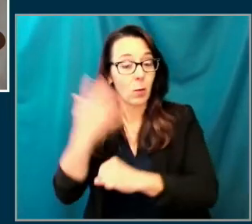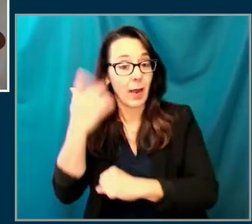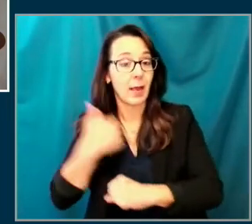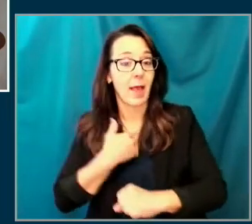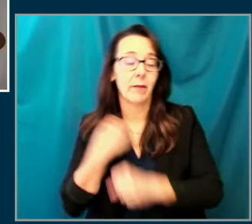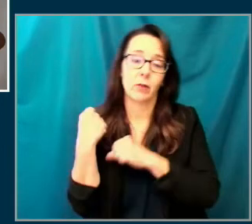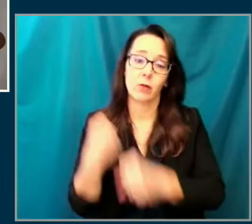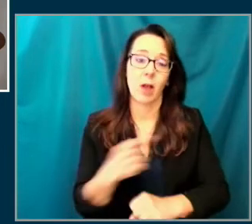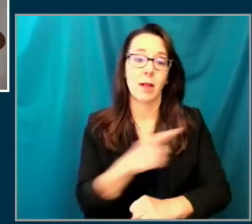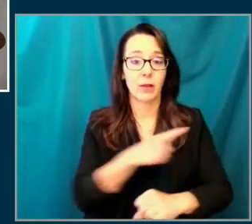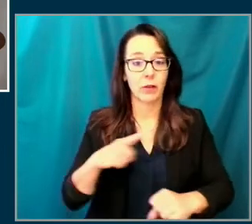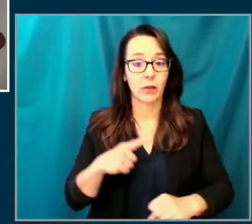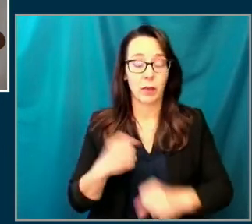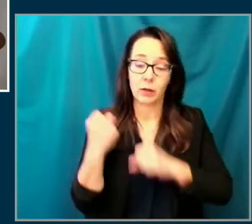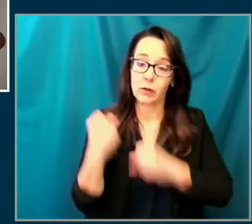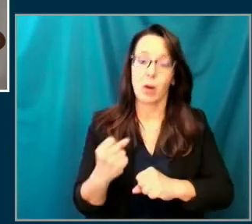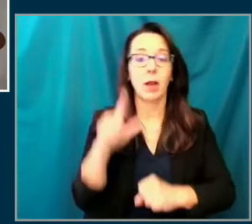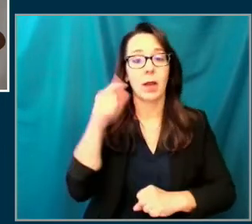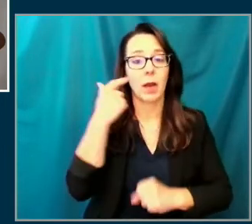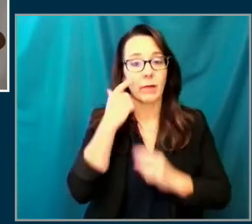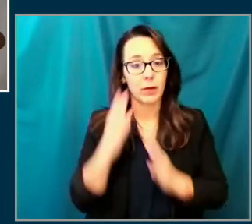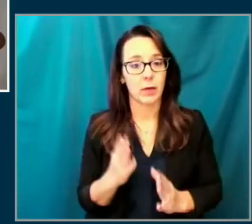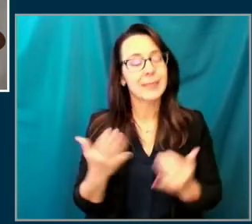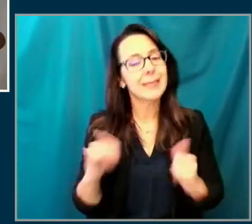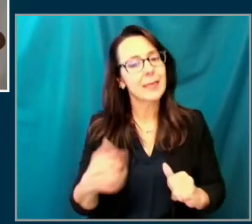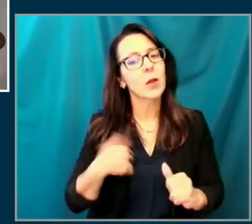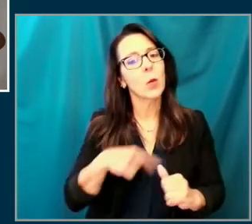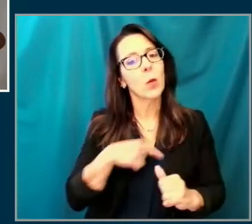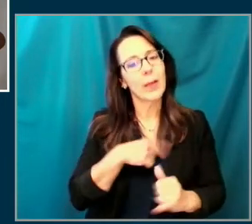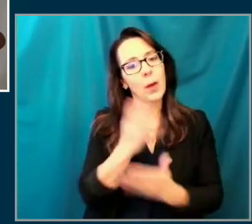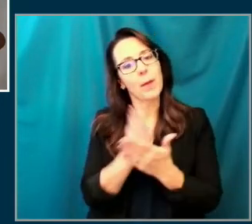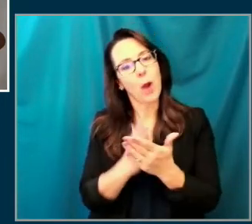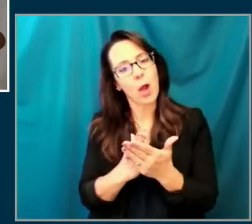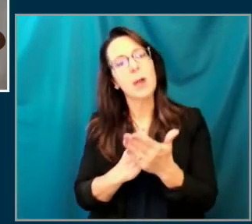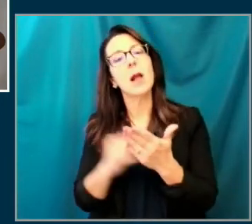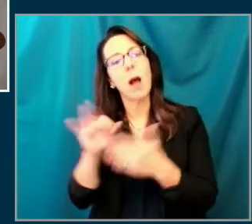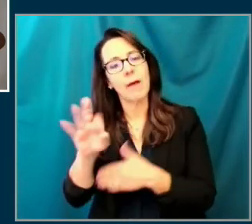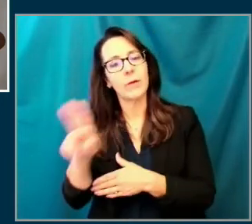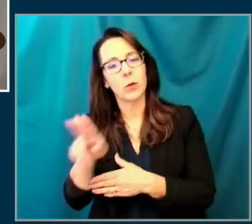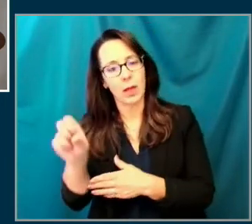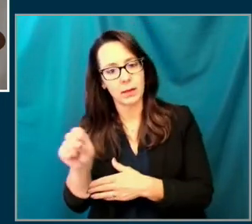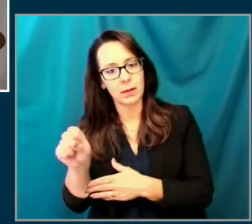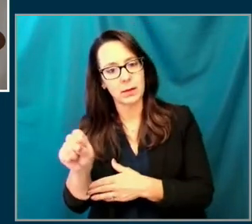governor, we still have to be a part of the United States. And every person in the United